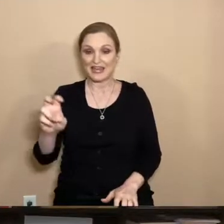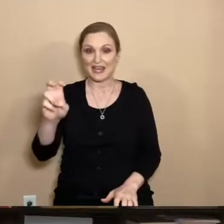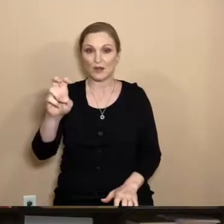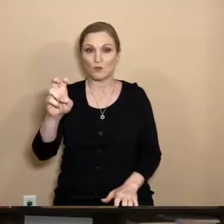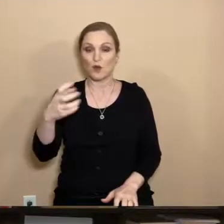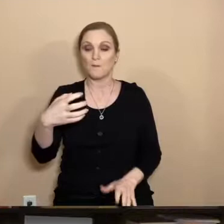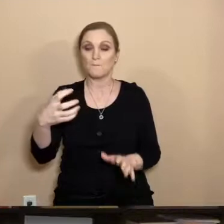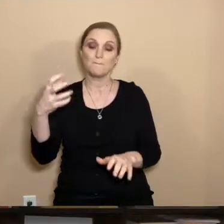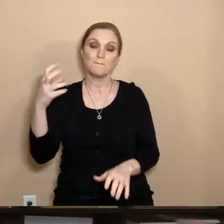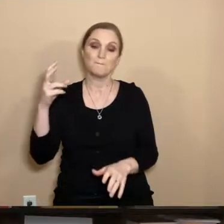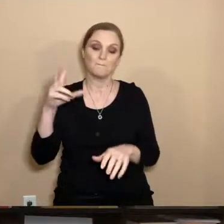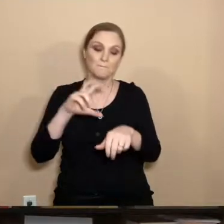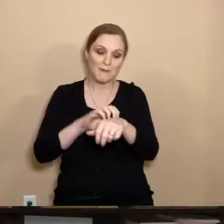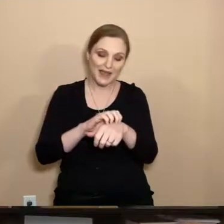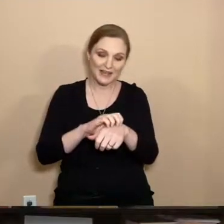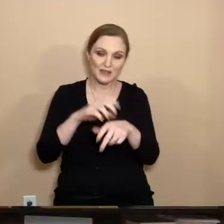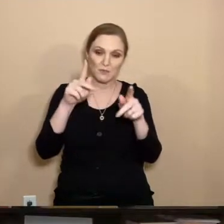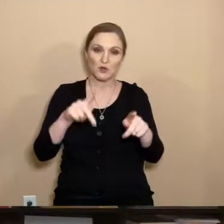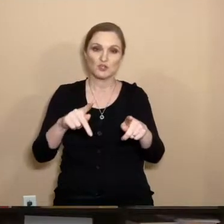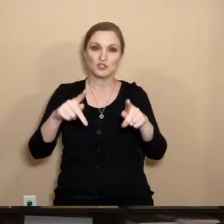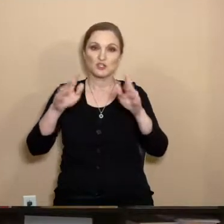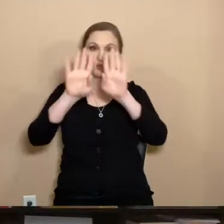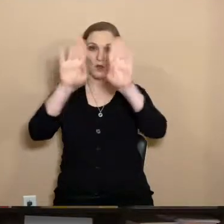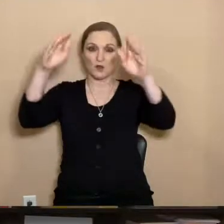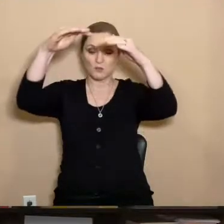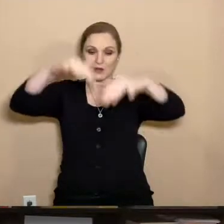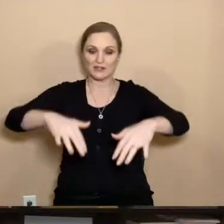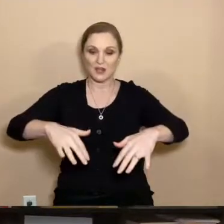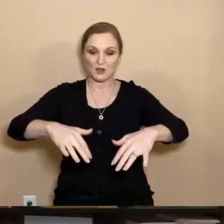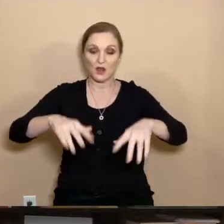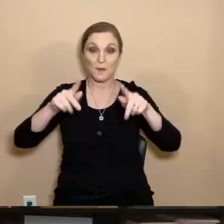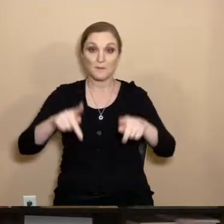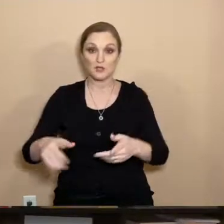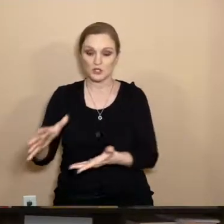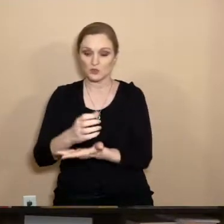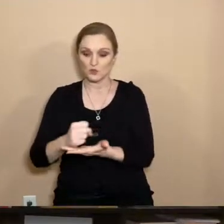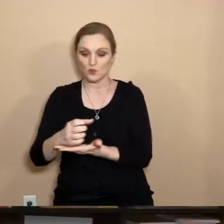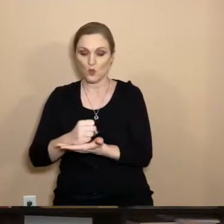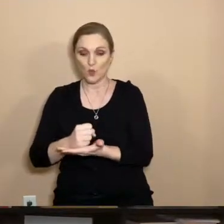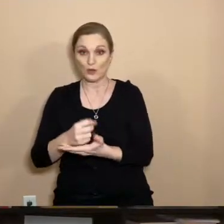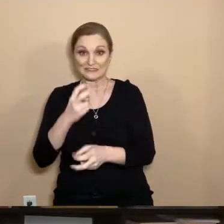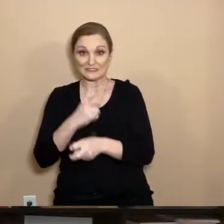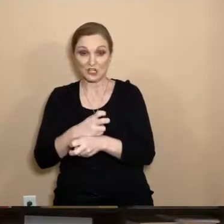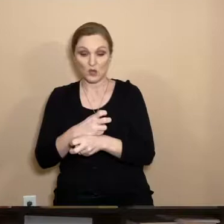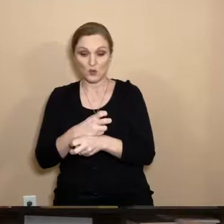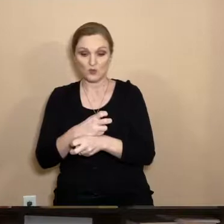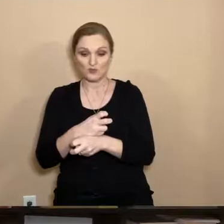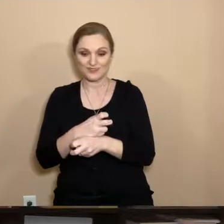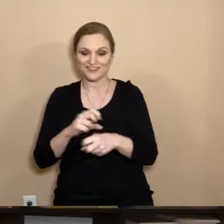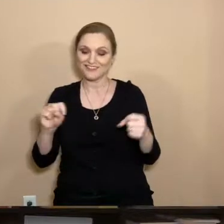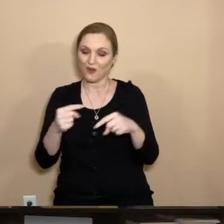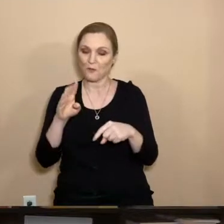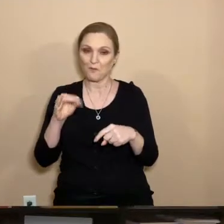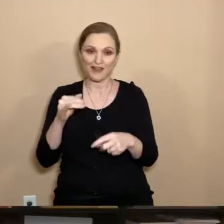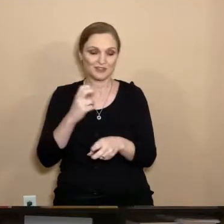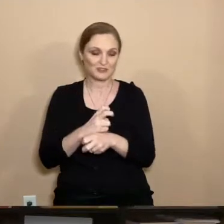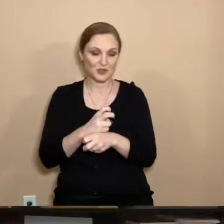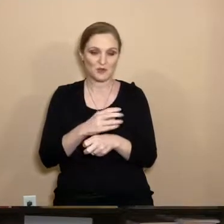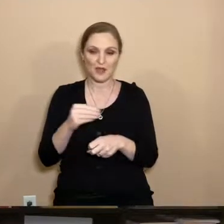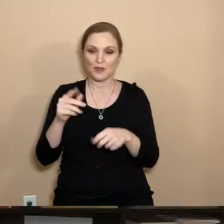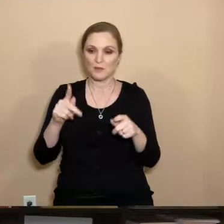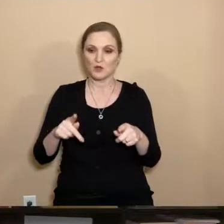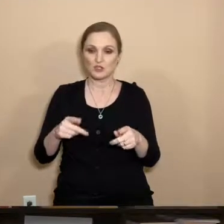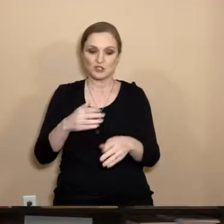breaks through a wall. He who quarries stones is hurt by them, or quarries stones is hurt by them, and he who